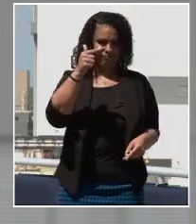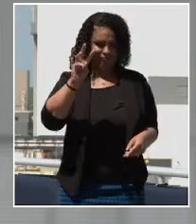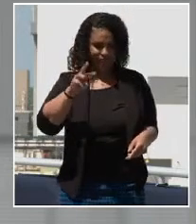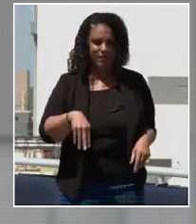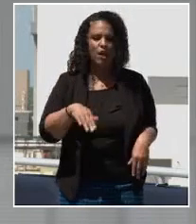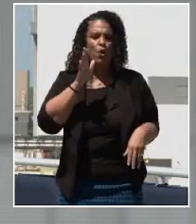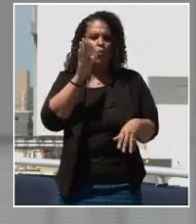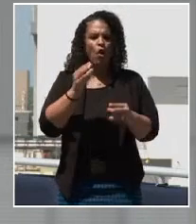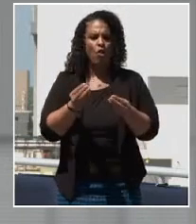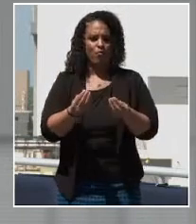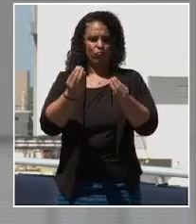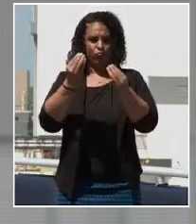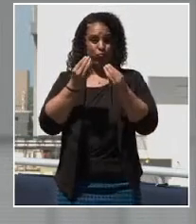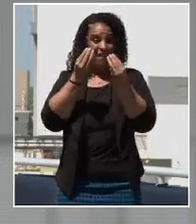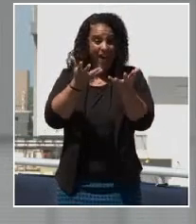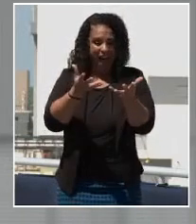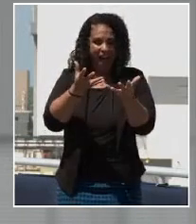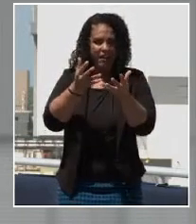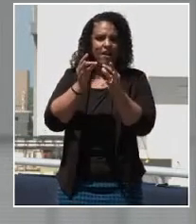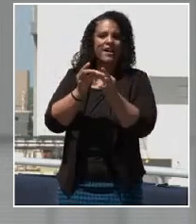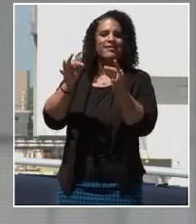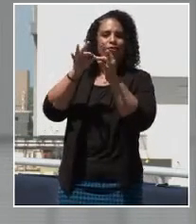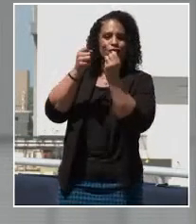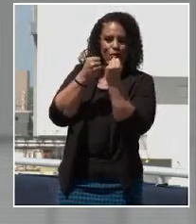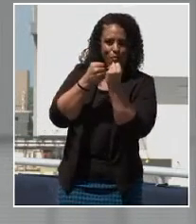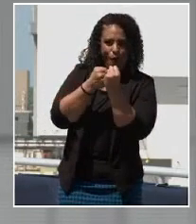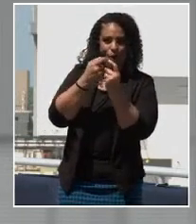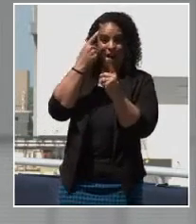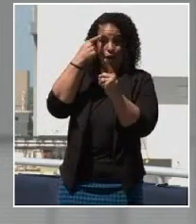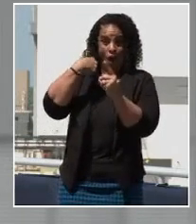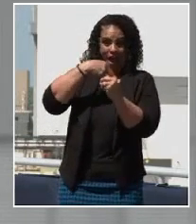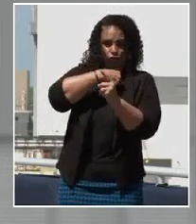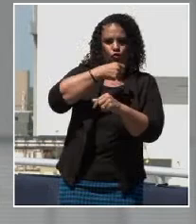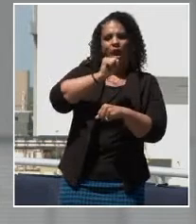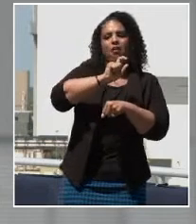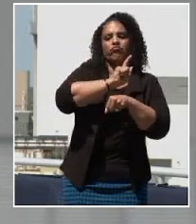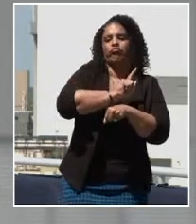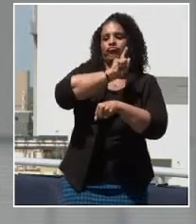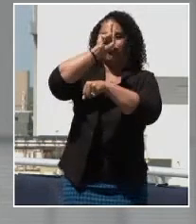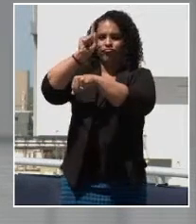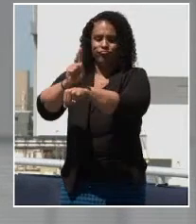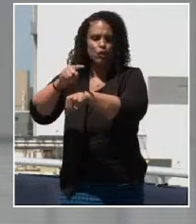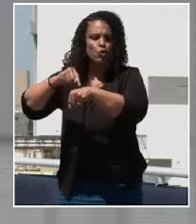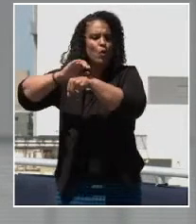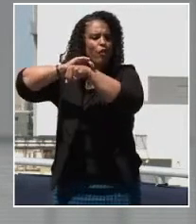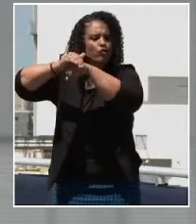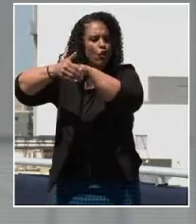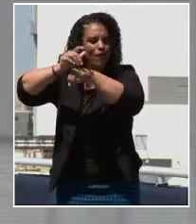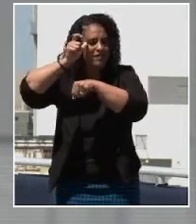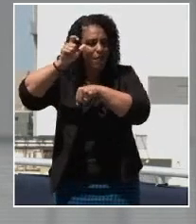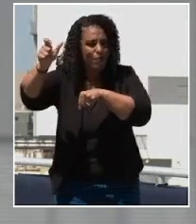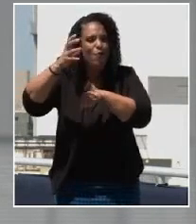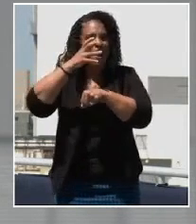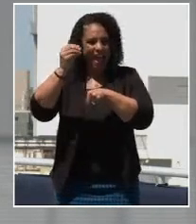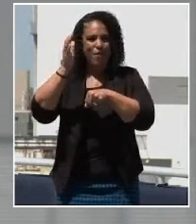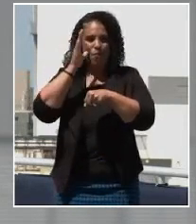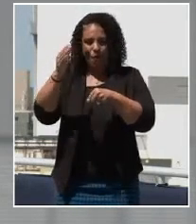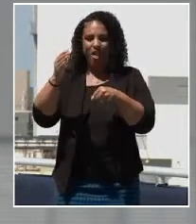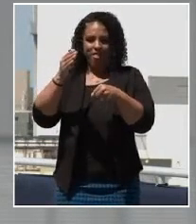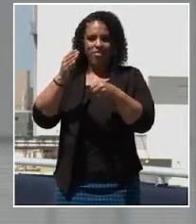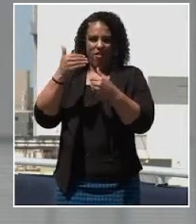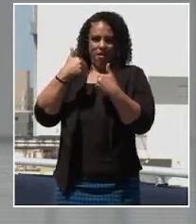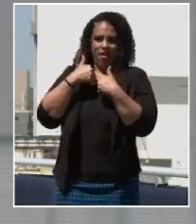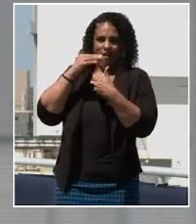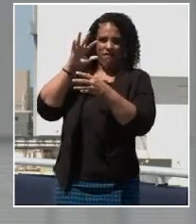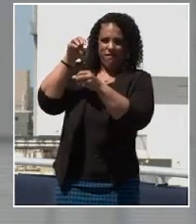provide essential support for our return to the lunar surface but it'll also serve as a staging point